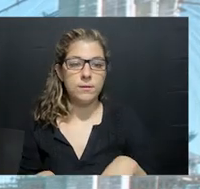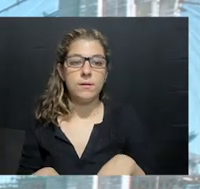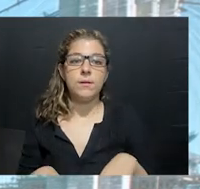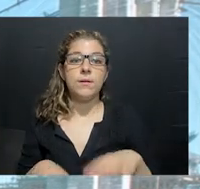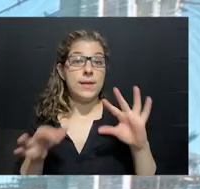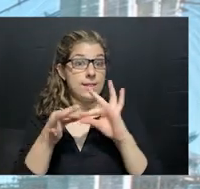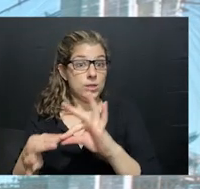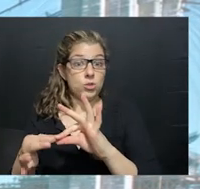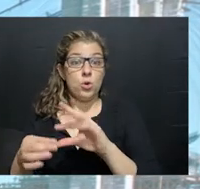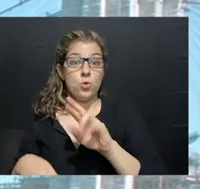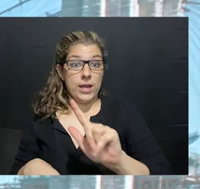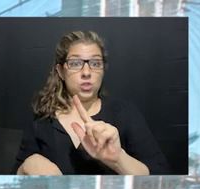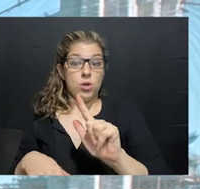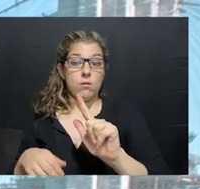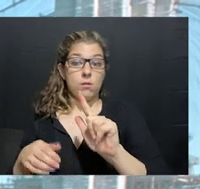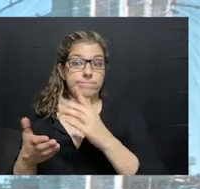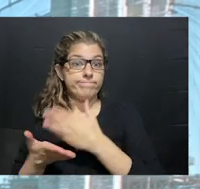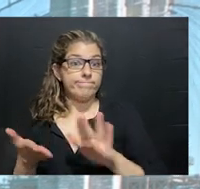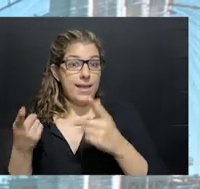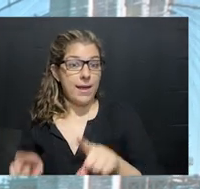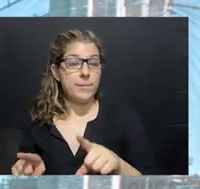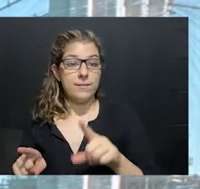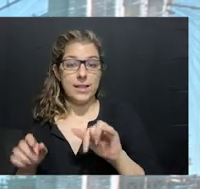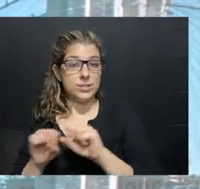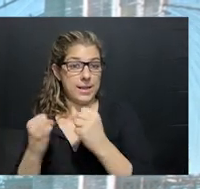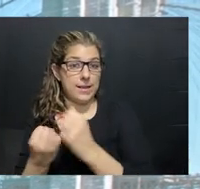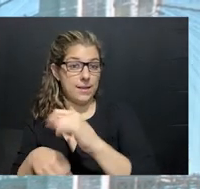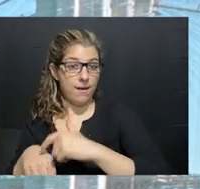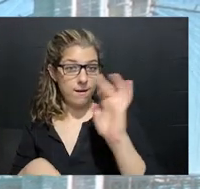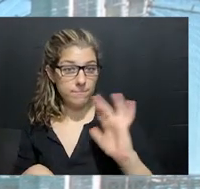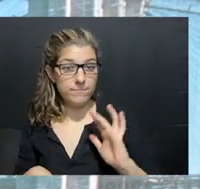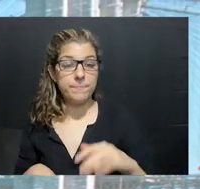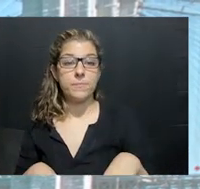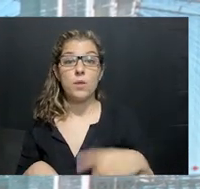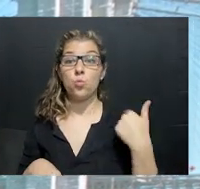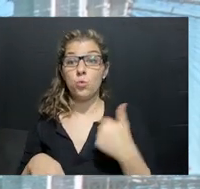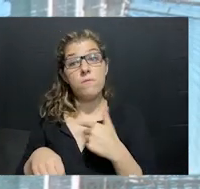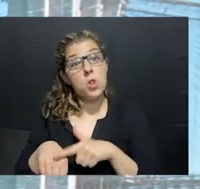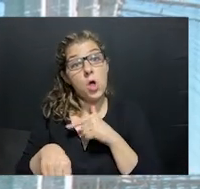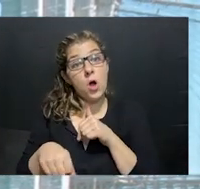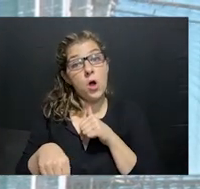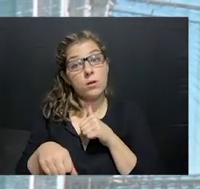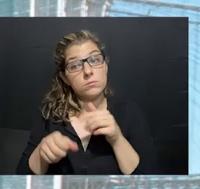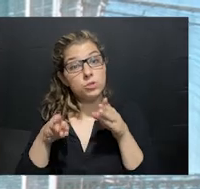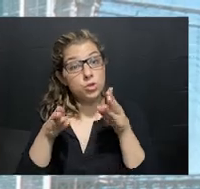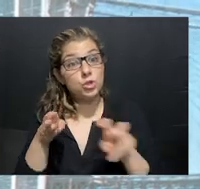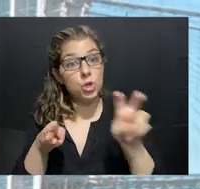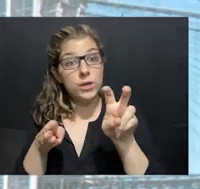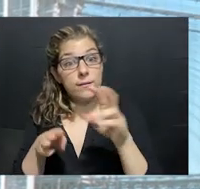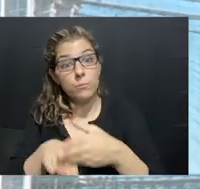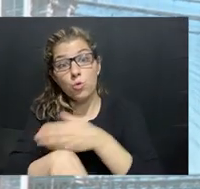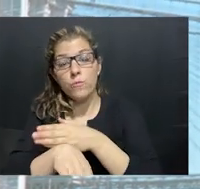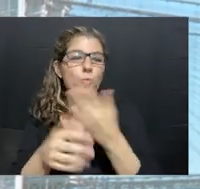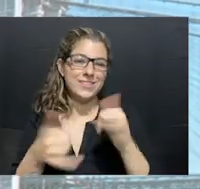Linked to the racial polarization that existed in the society at the time, and that while we've come a long way, we of course still